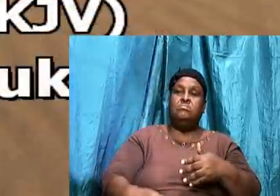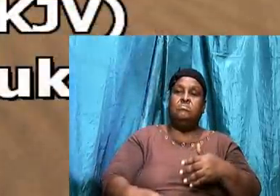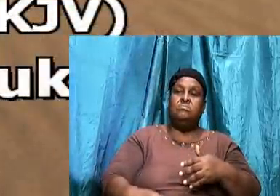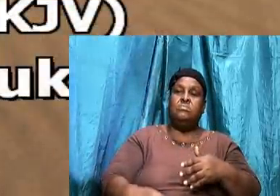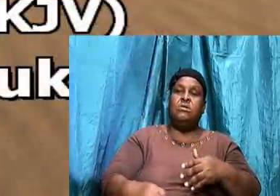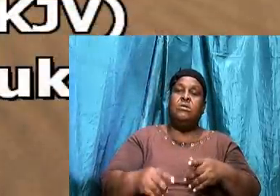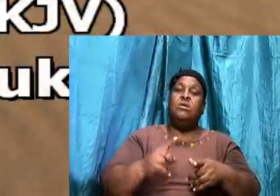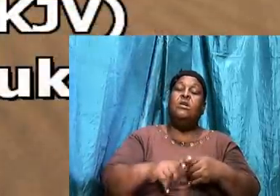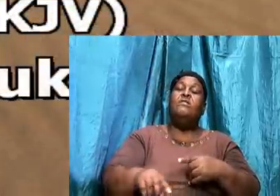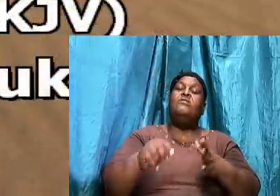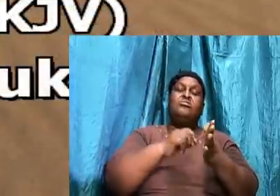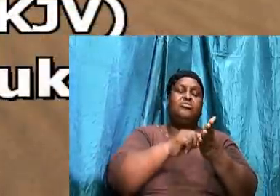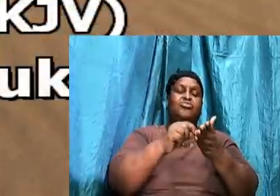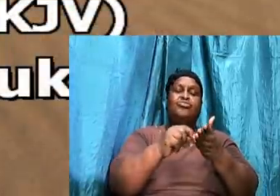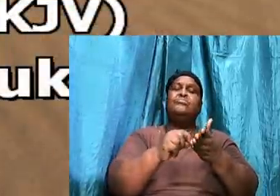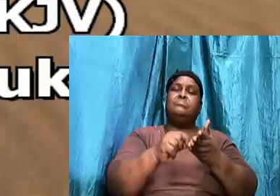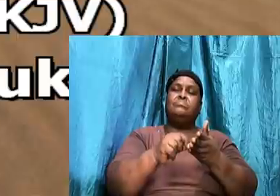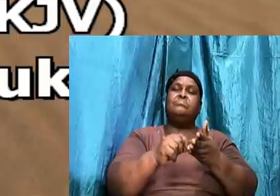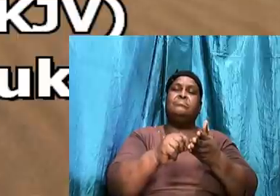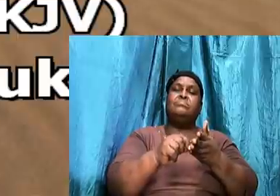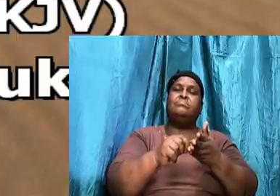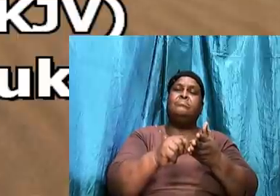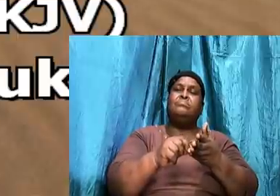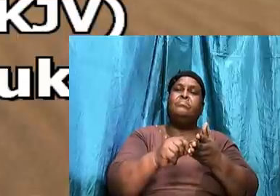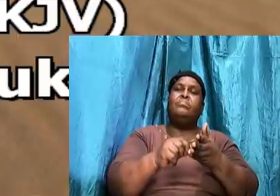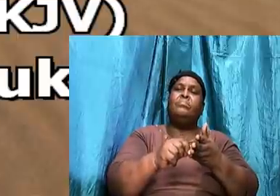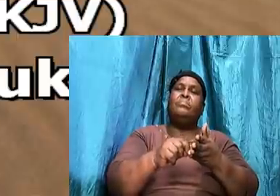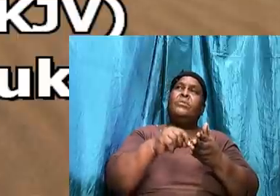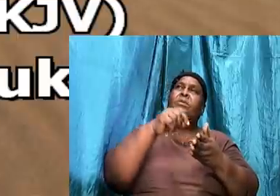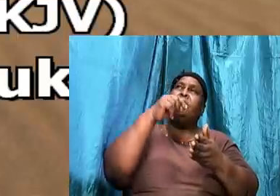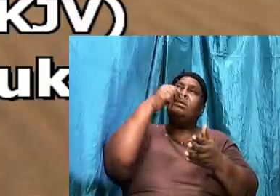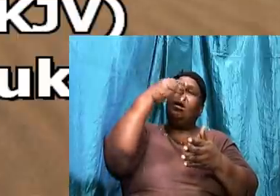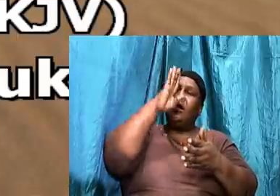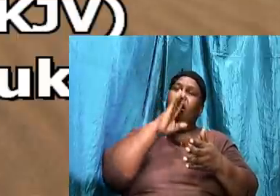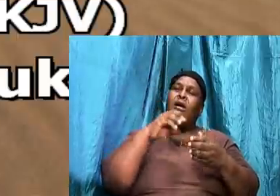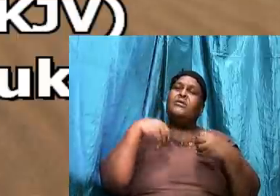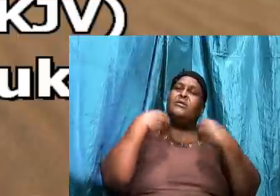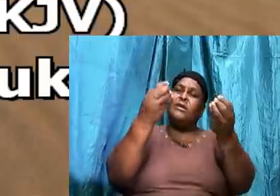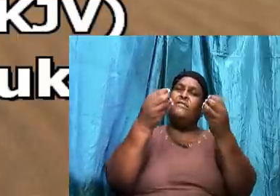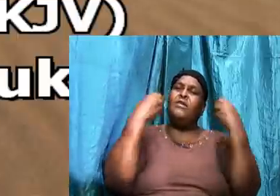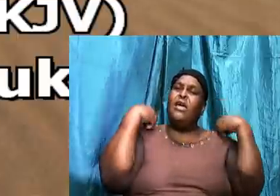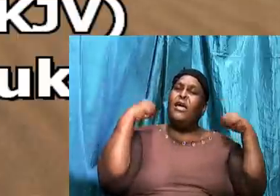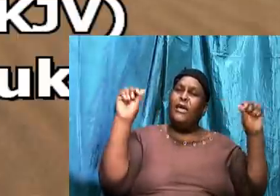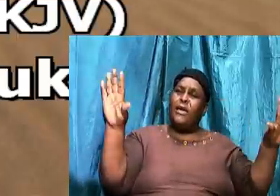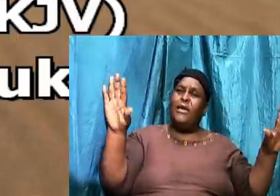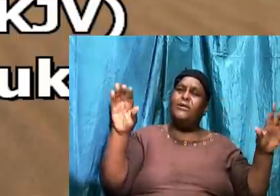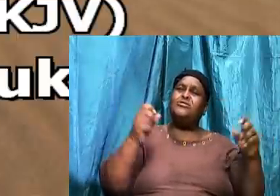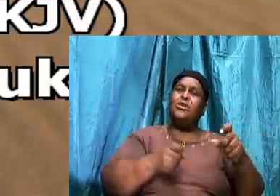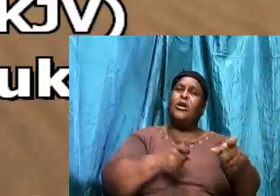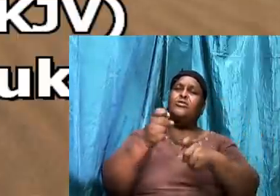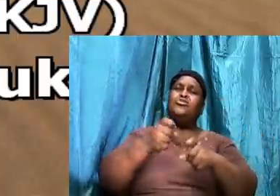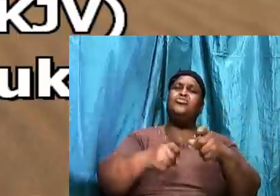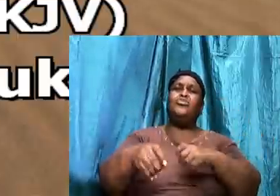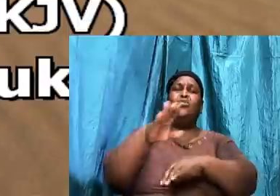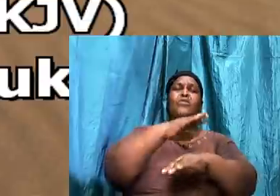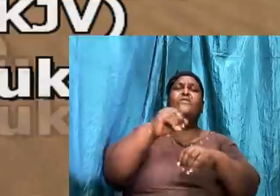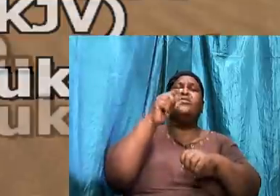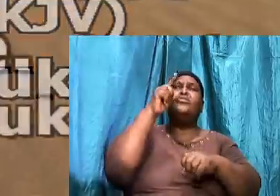For it is written. He shall give his angel charge over thee. To keep thee.